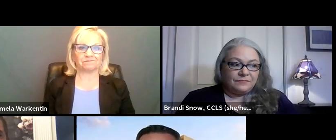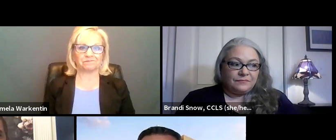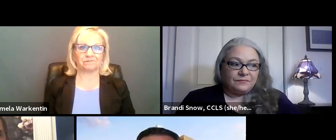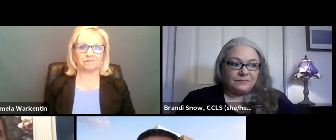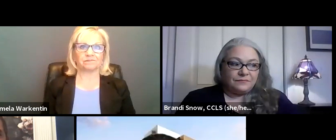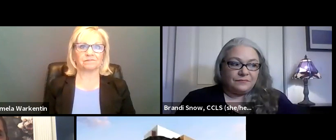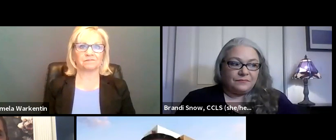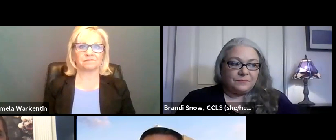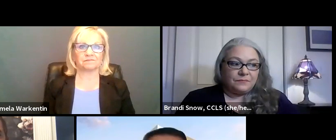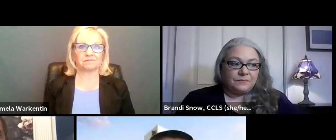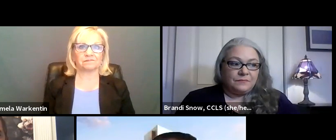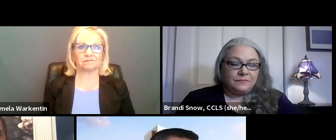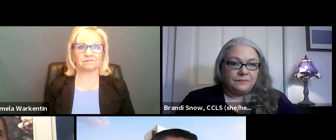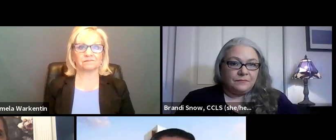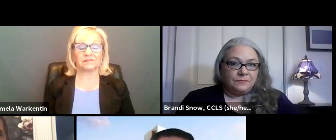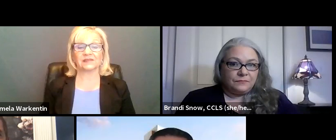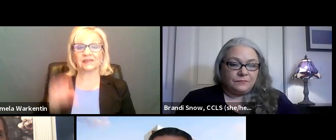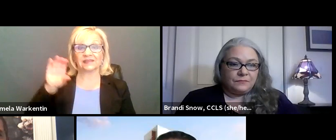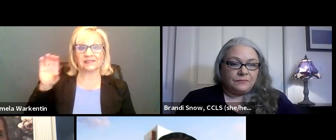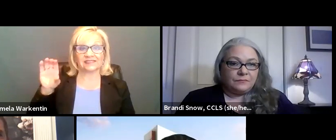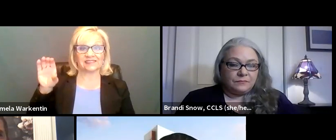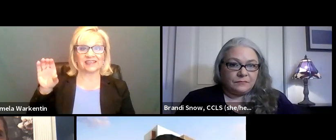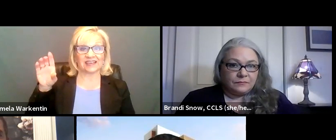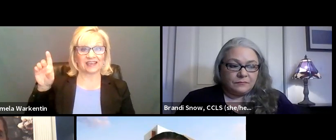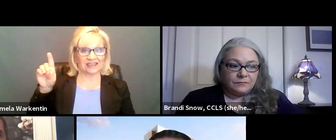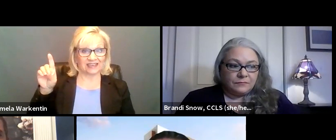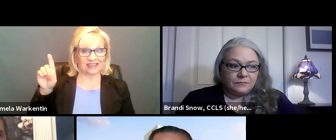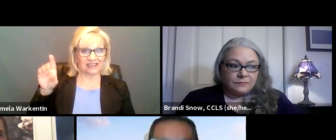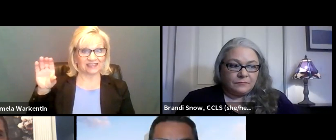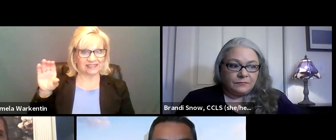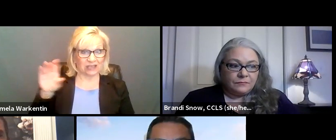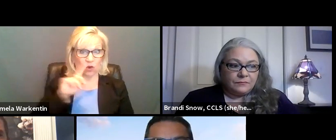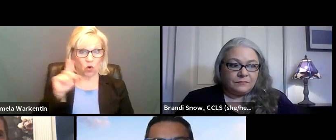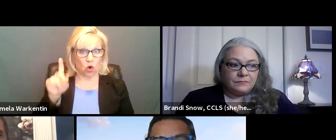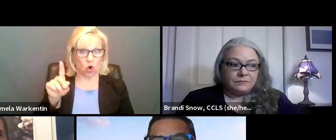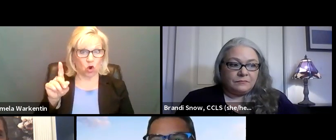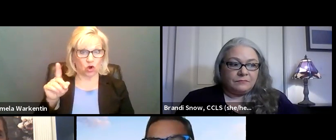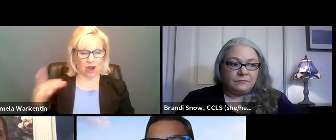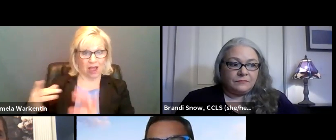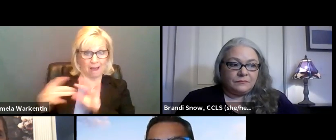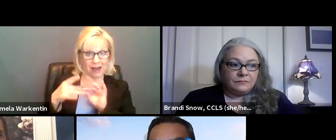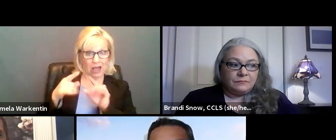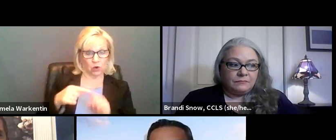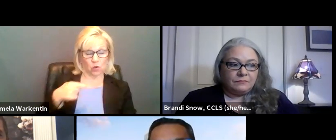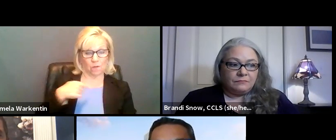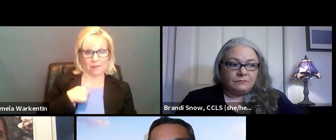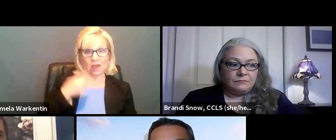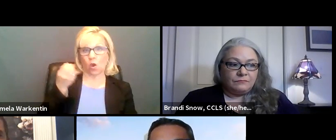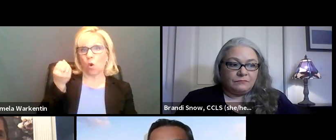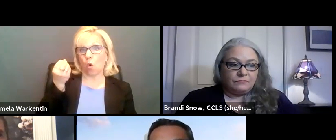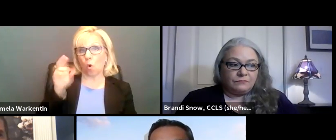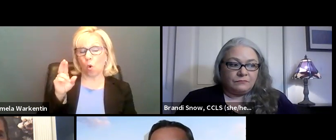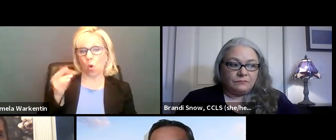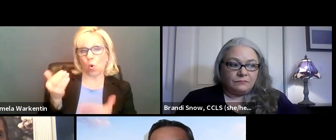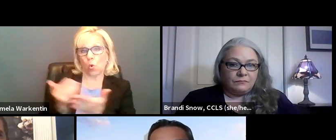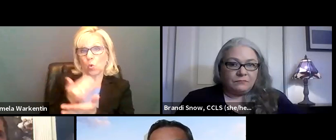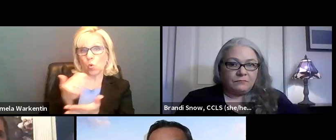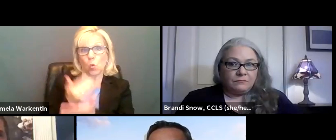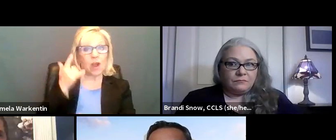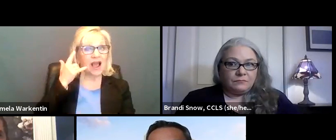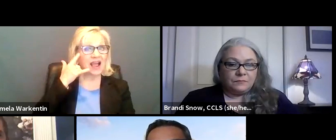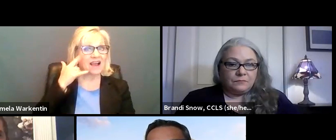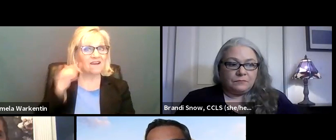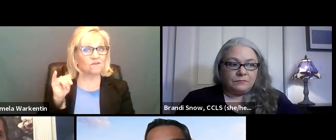So does the CDC order apply to me, or does California, the new California law, the